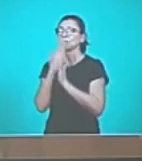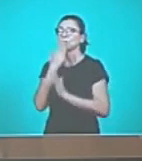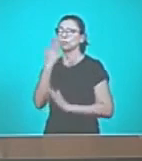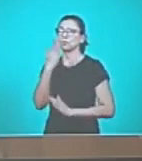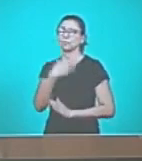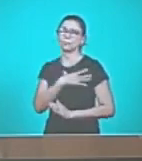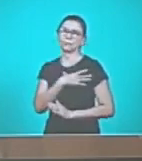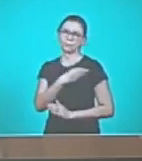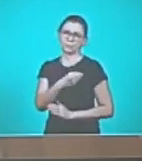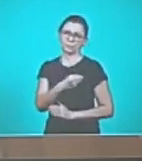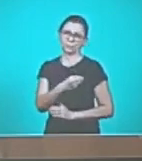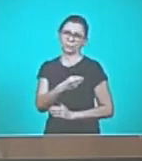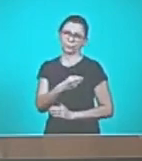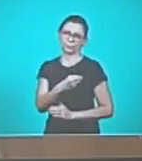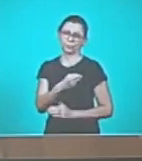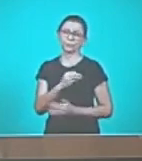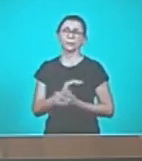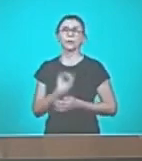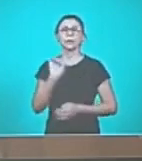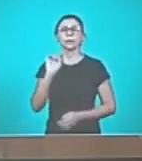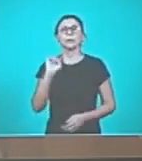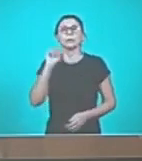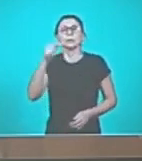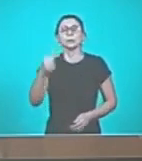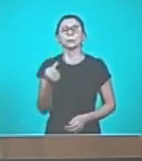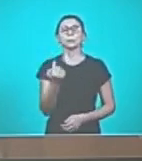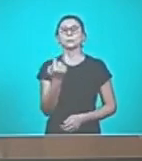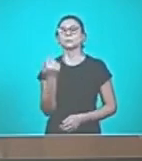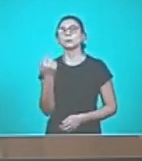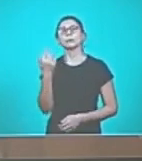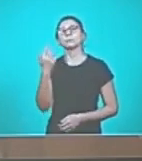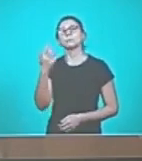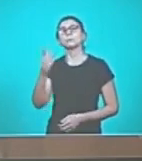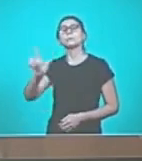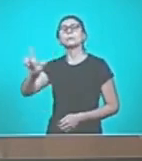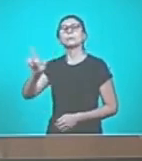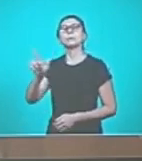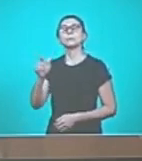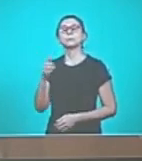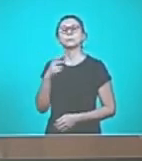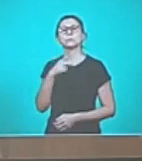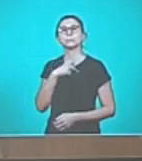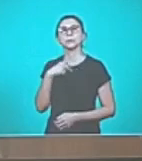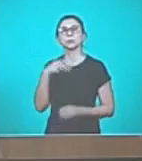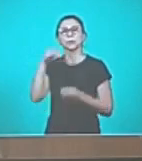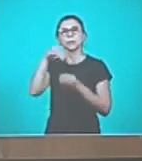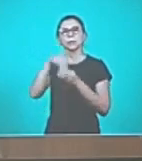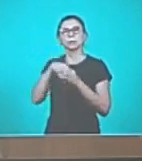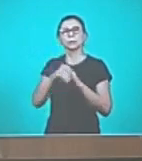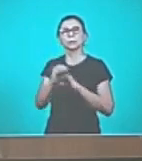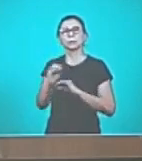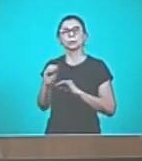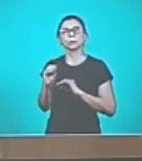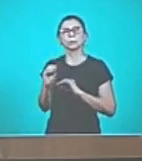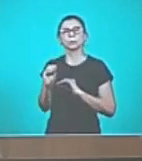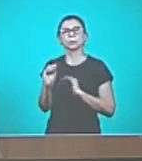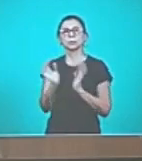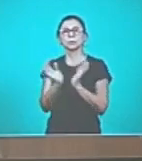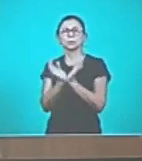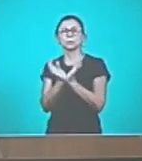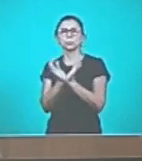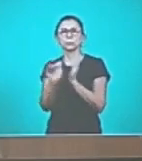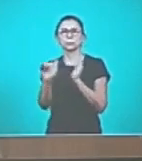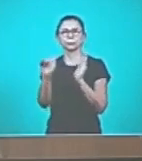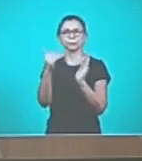prayer on behalf of his son. And soon after, a brother entered into the same group and